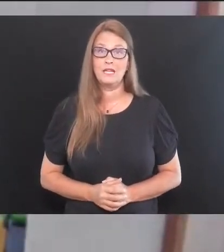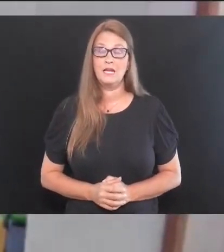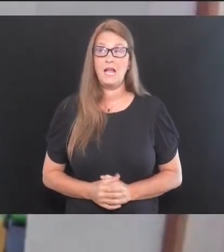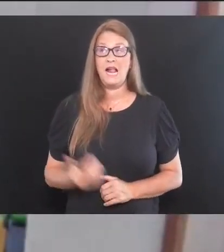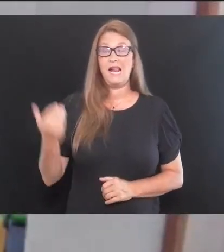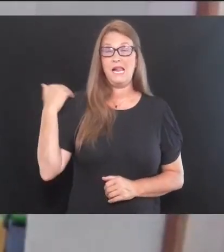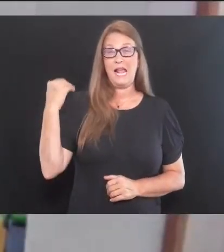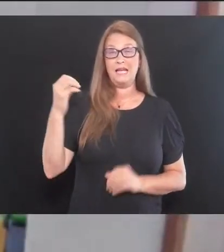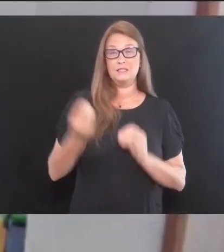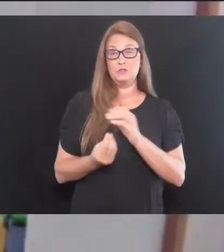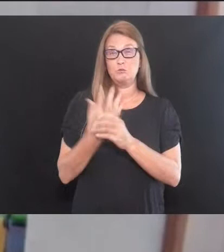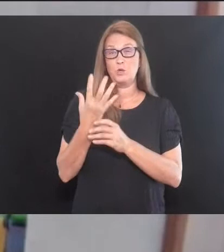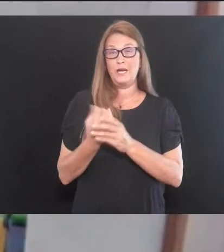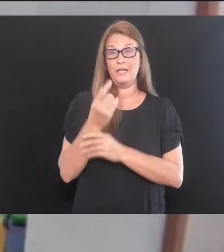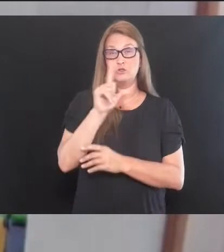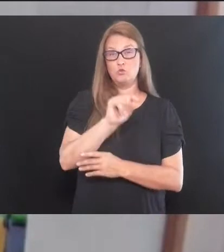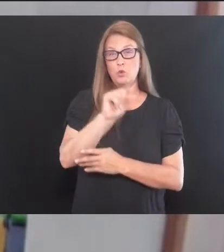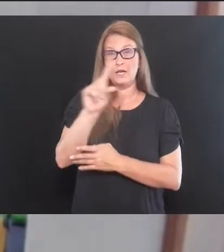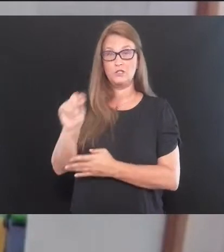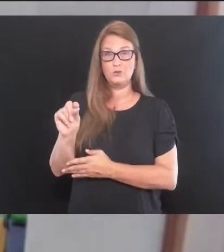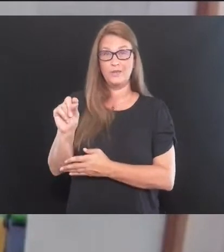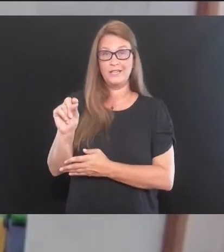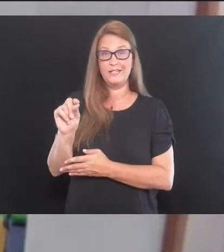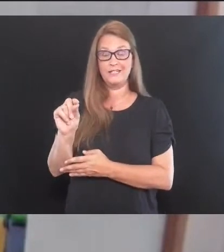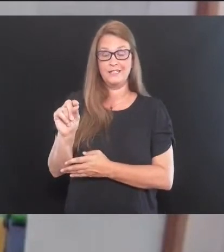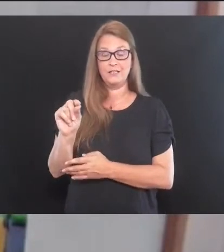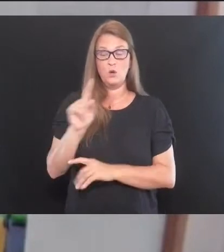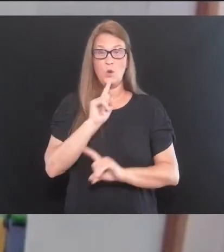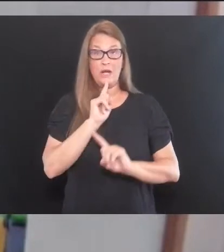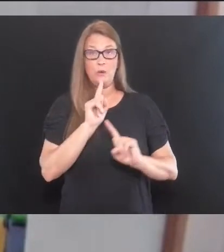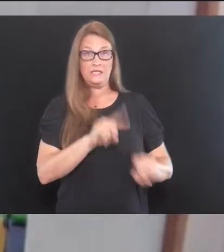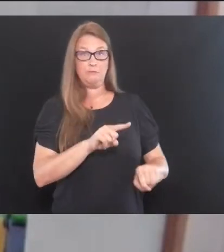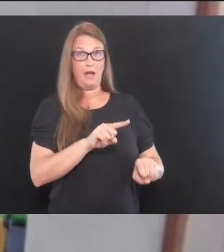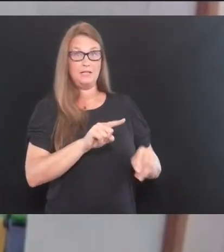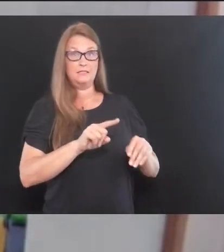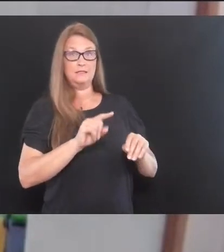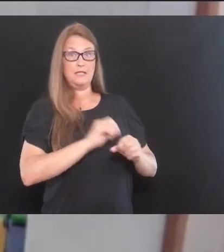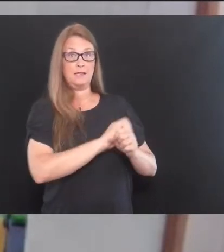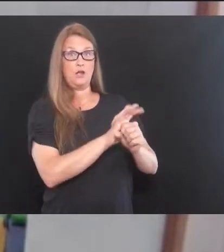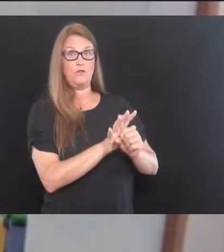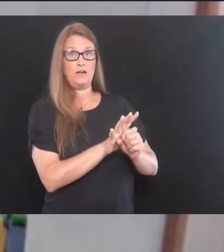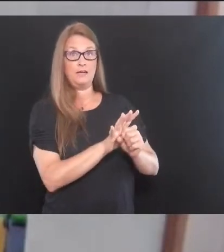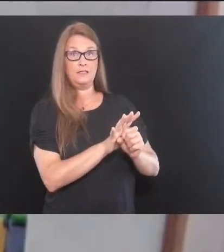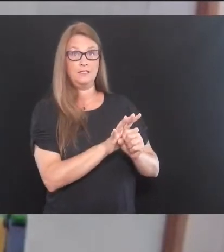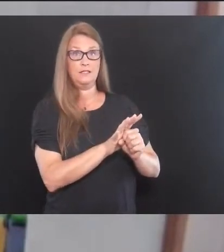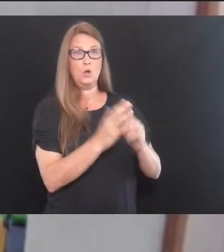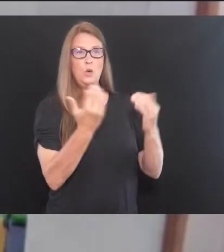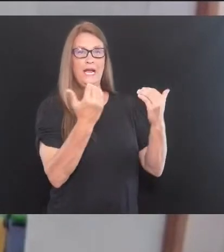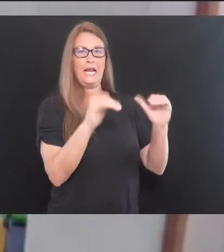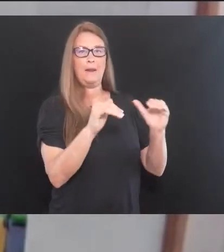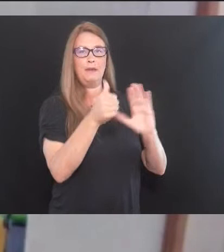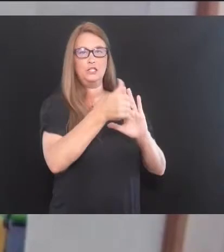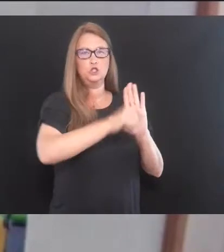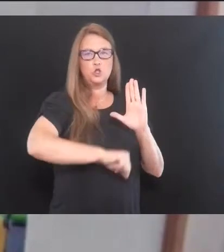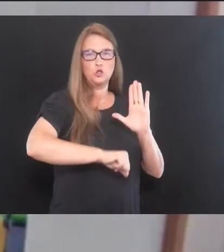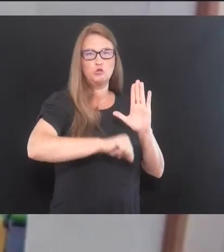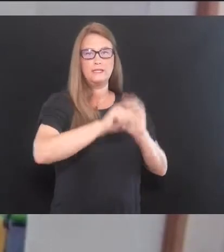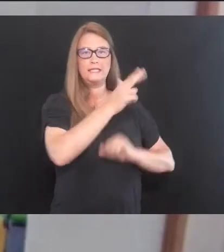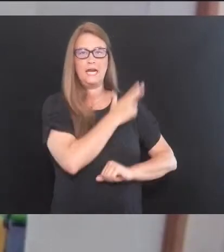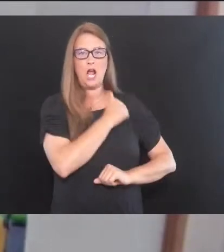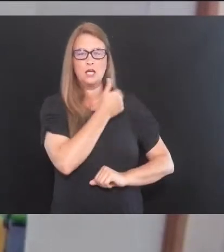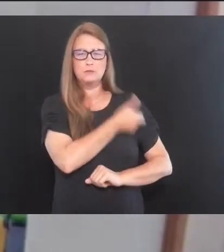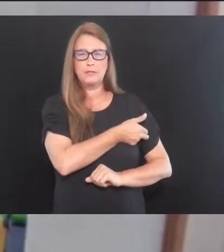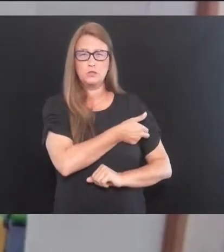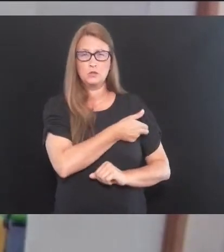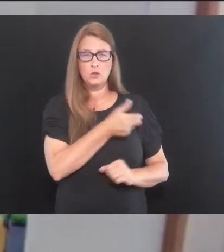the earliest actions, in response to the pandemic we took was limiting elective procedures at hospitals.